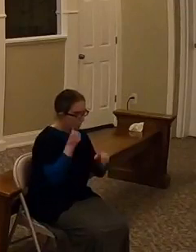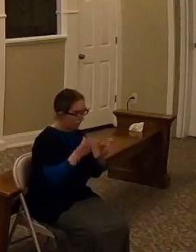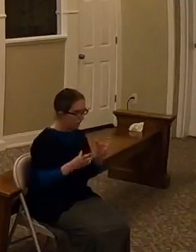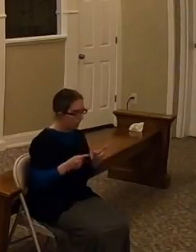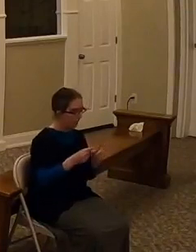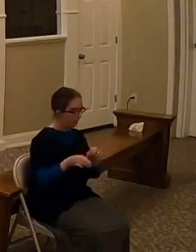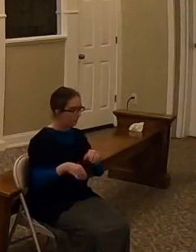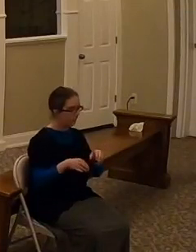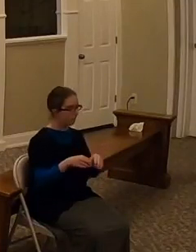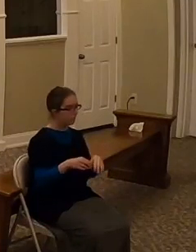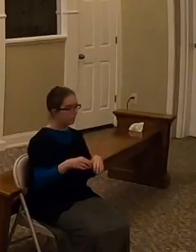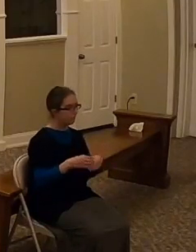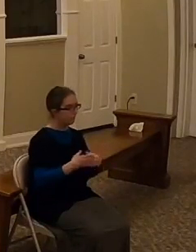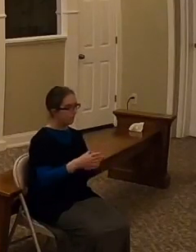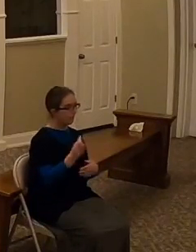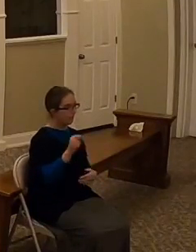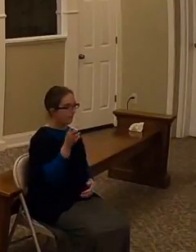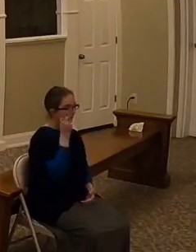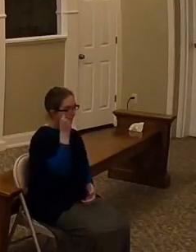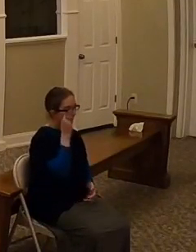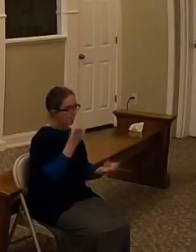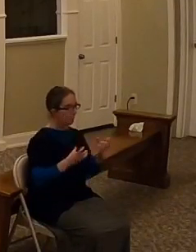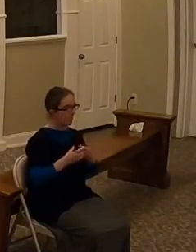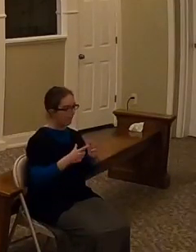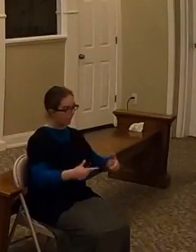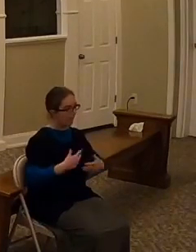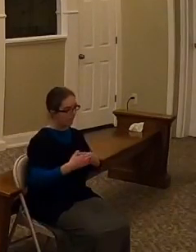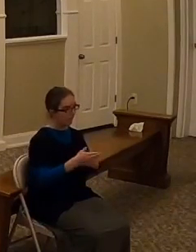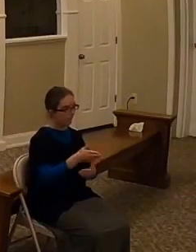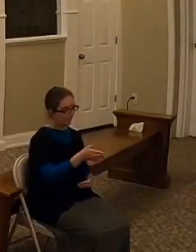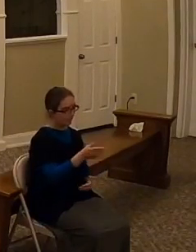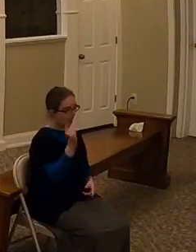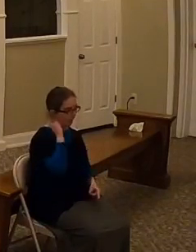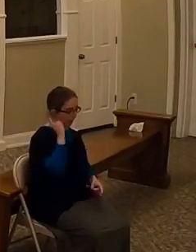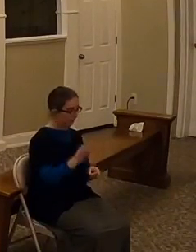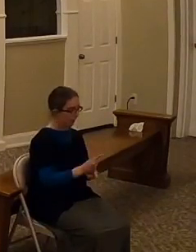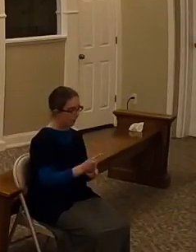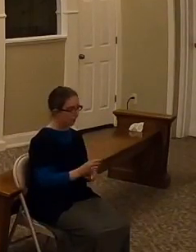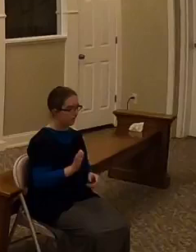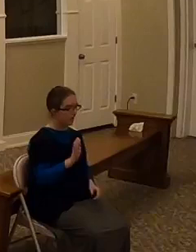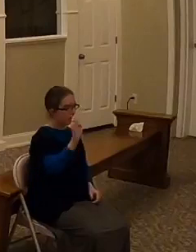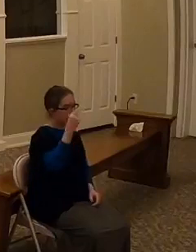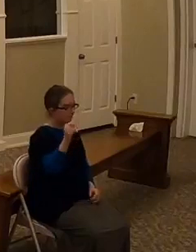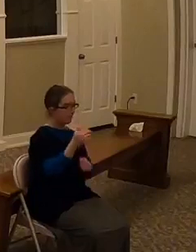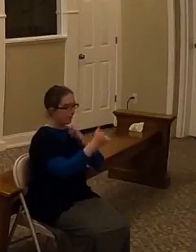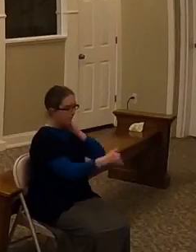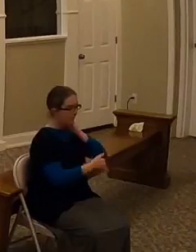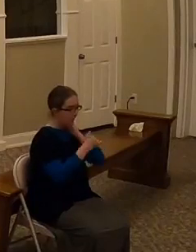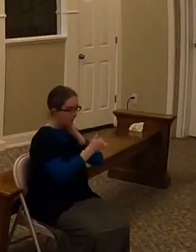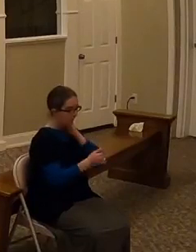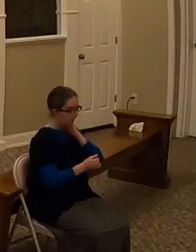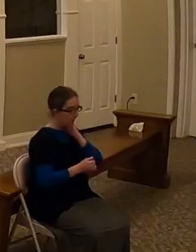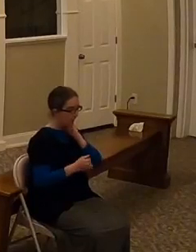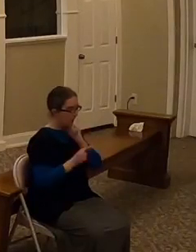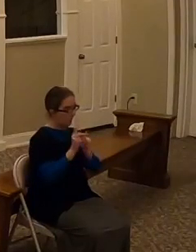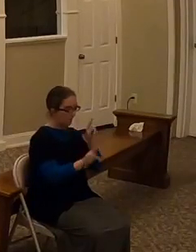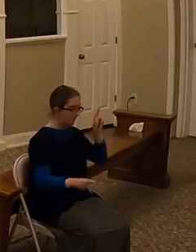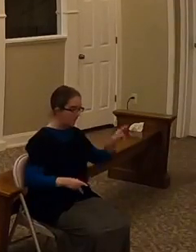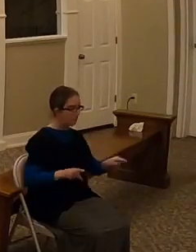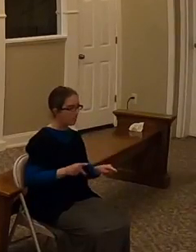do that. We don't want to live after the flesh. We want to live after God. Righteousness exalted the nation, the sinners are reproached to any